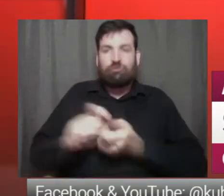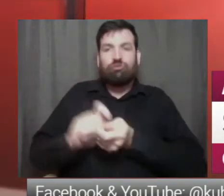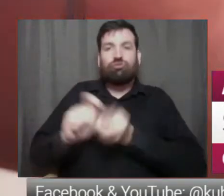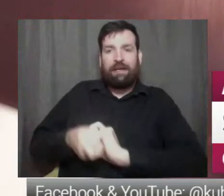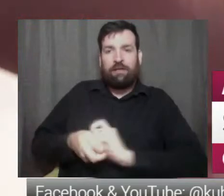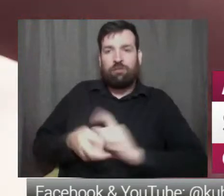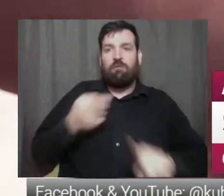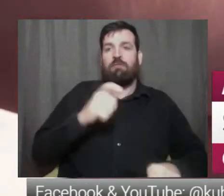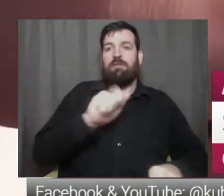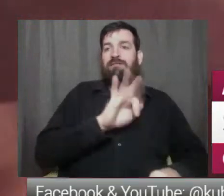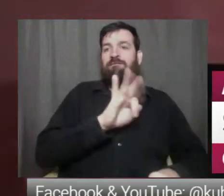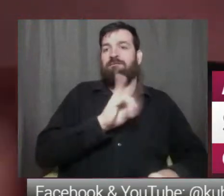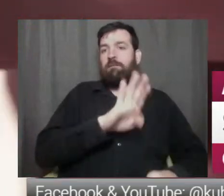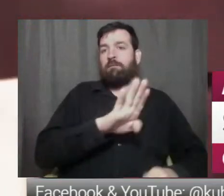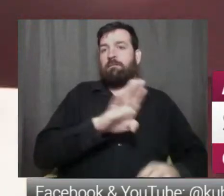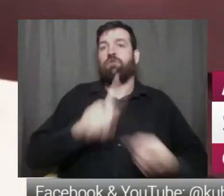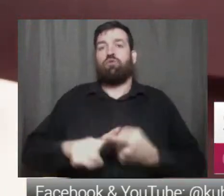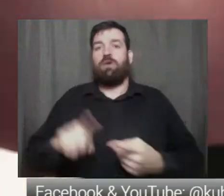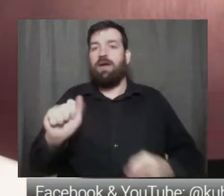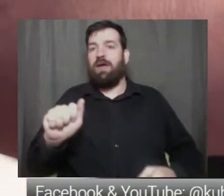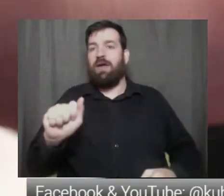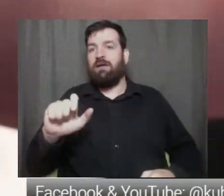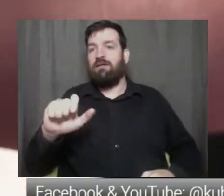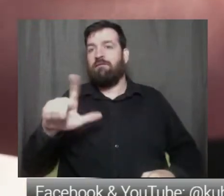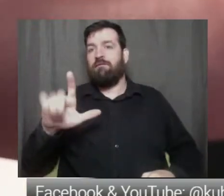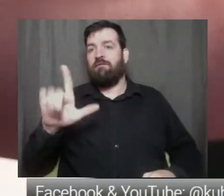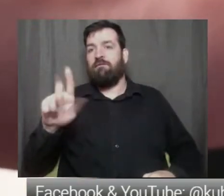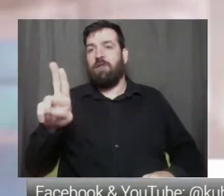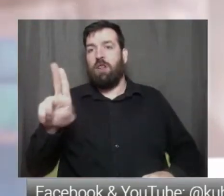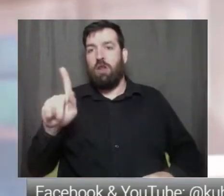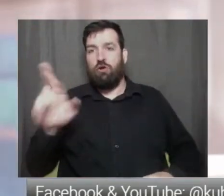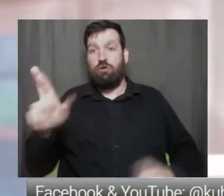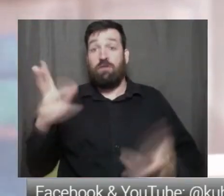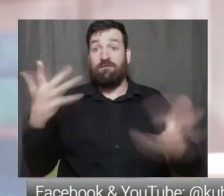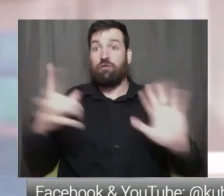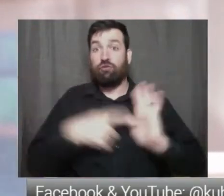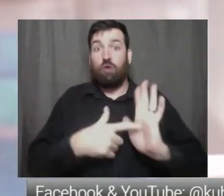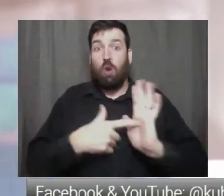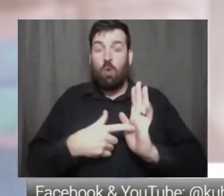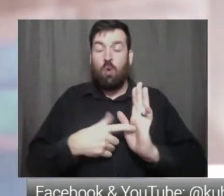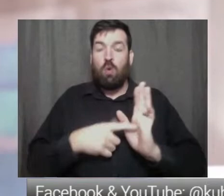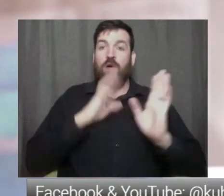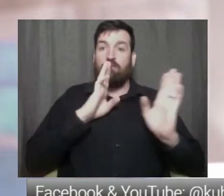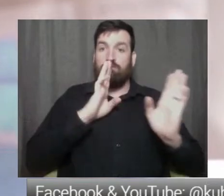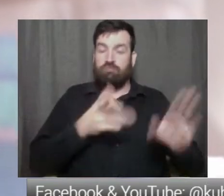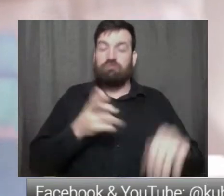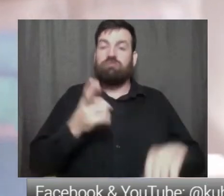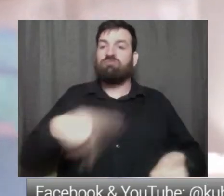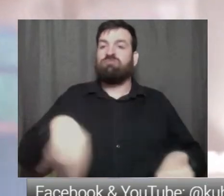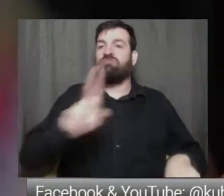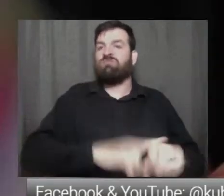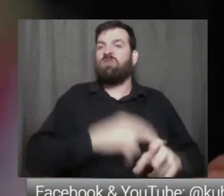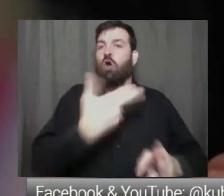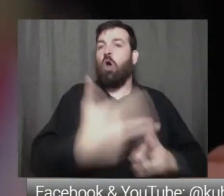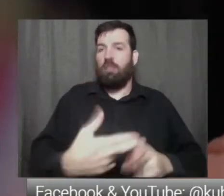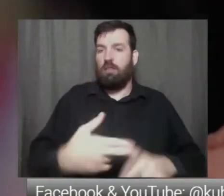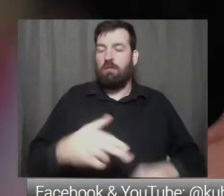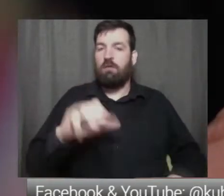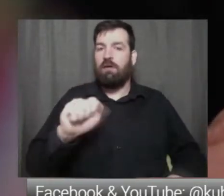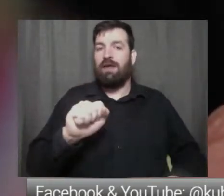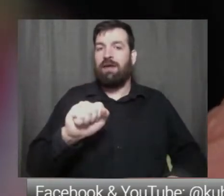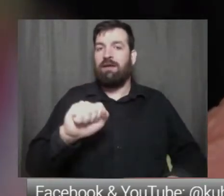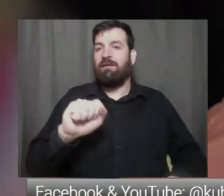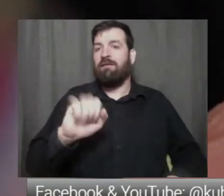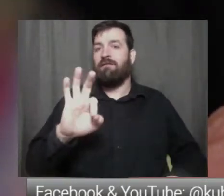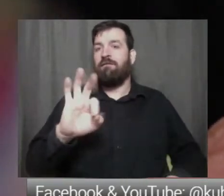came into the emergency room, he demonstrated that he'd organized to this abnormal rhythm called atrial flutter. Okay. And in some ways you could consider